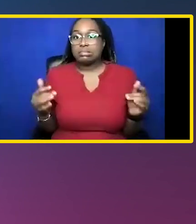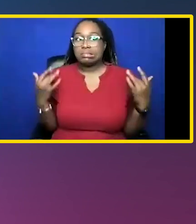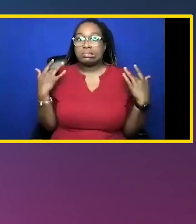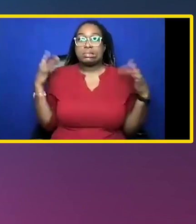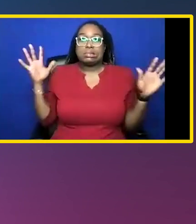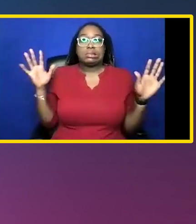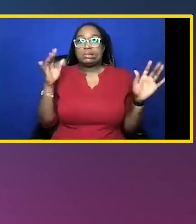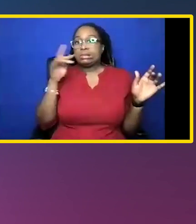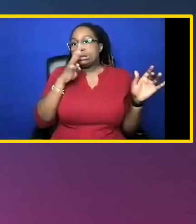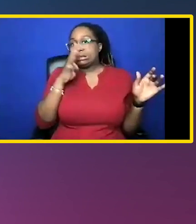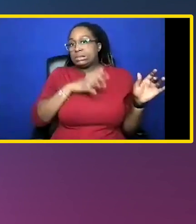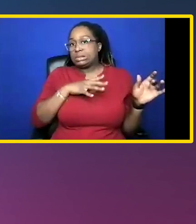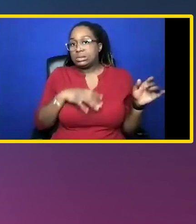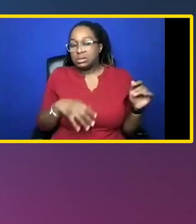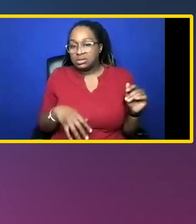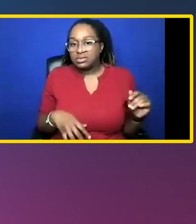it's an ignoring of the full story.